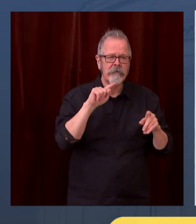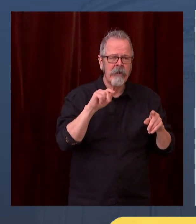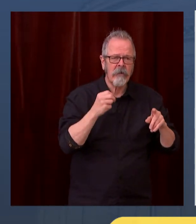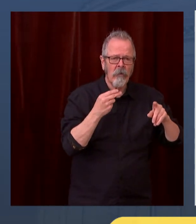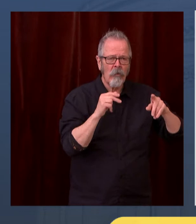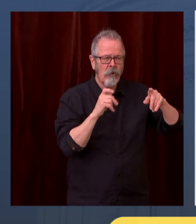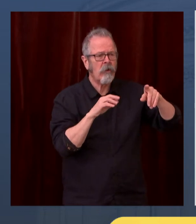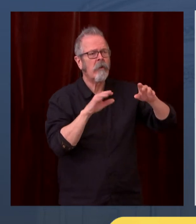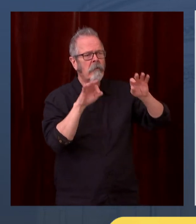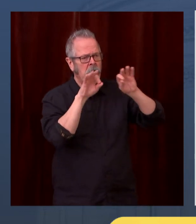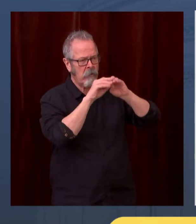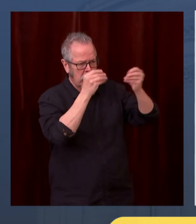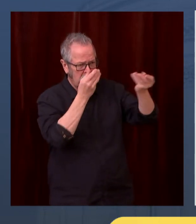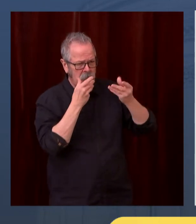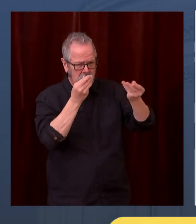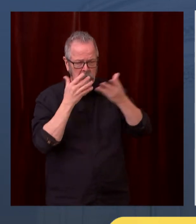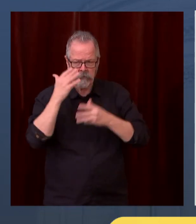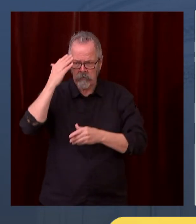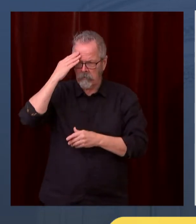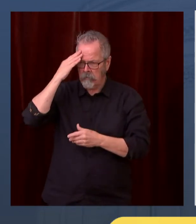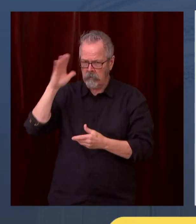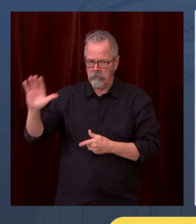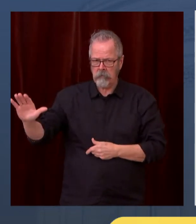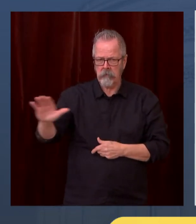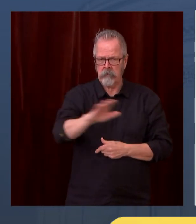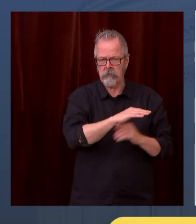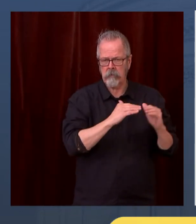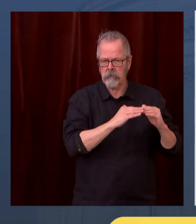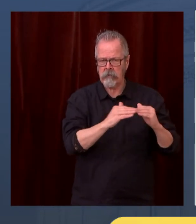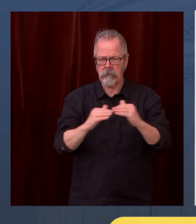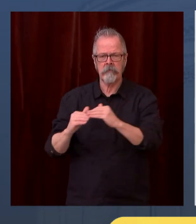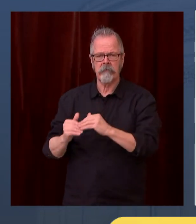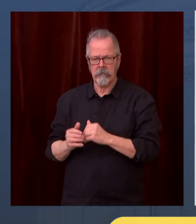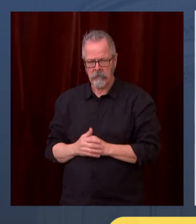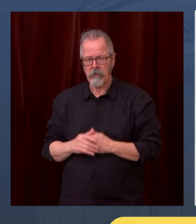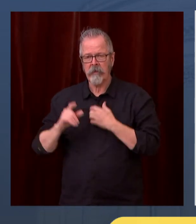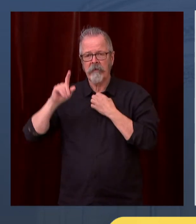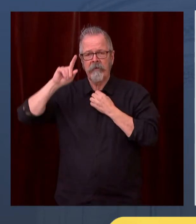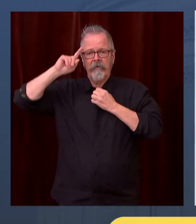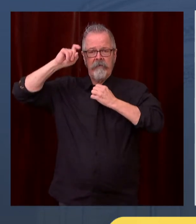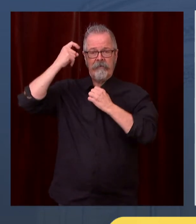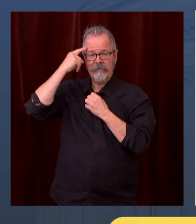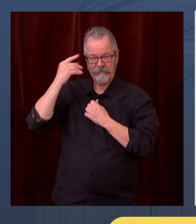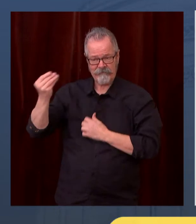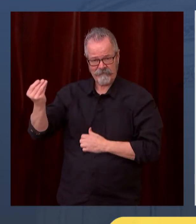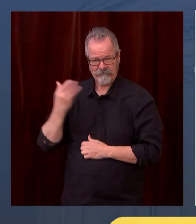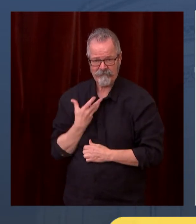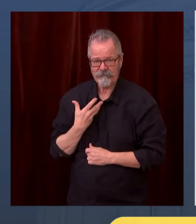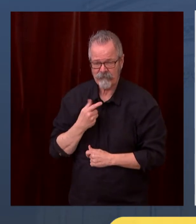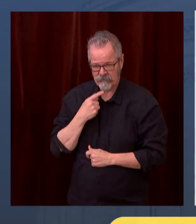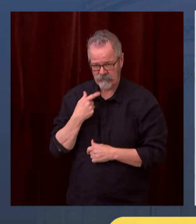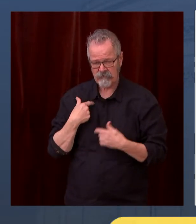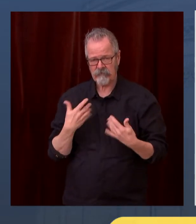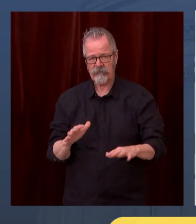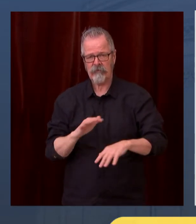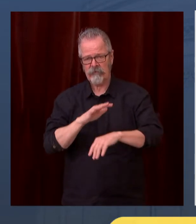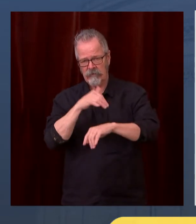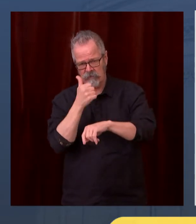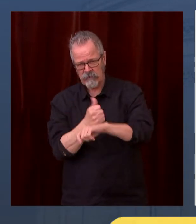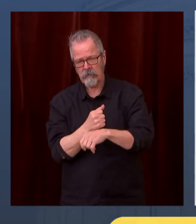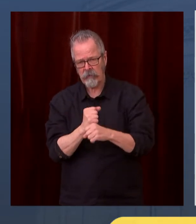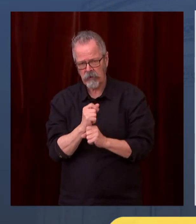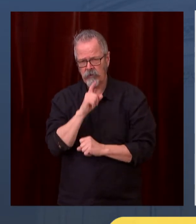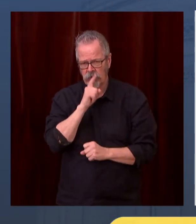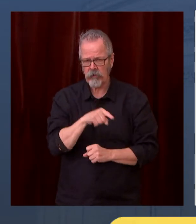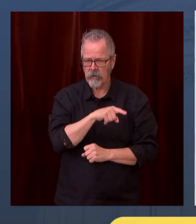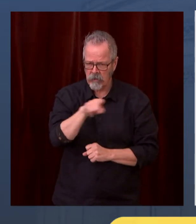well. The governor also mentioned that we, as you all know, we have put in place that providers have to administer 95%